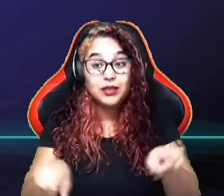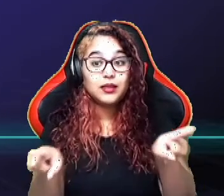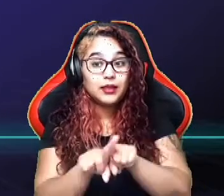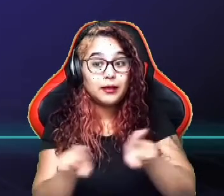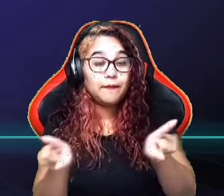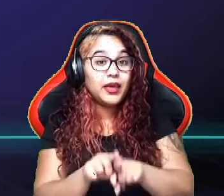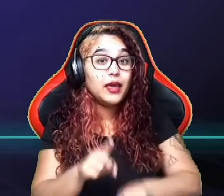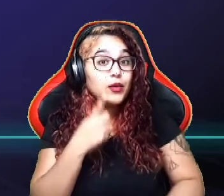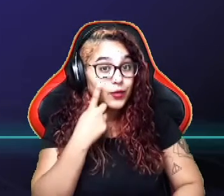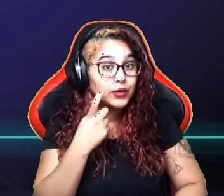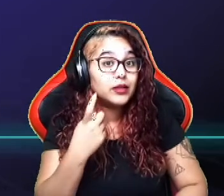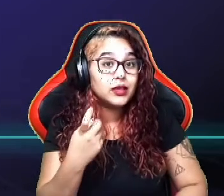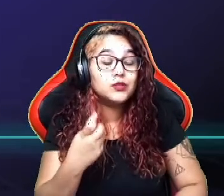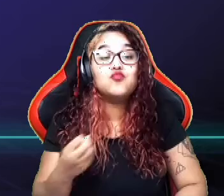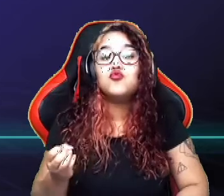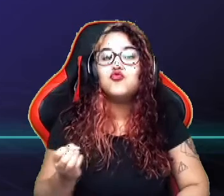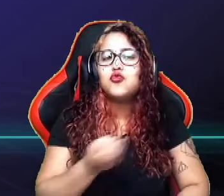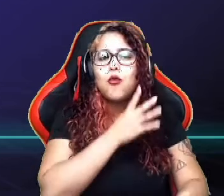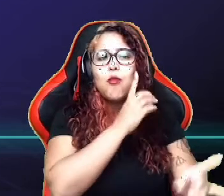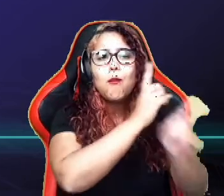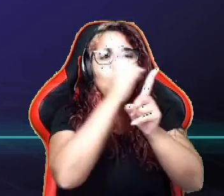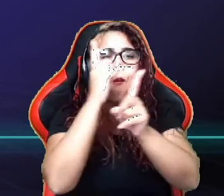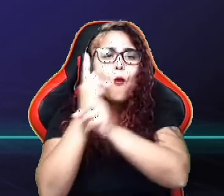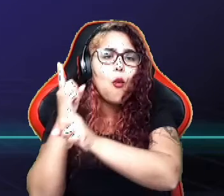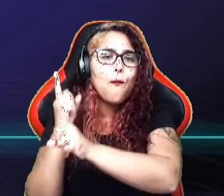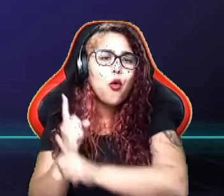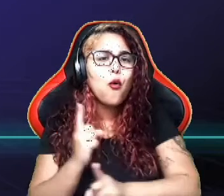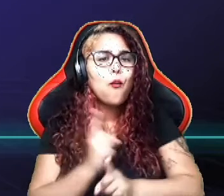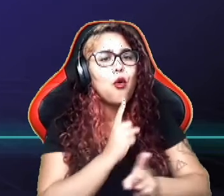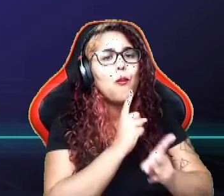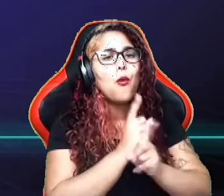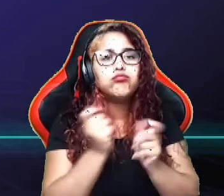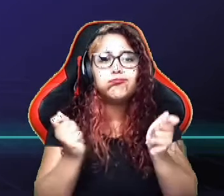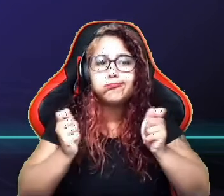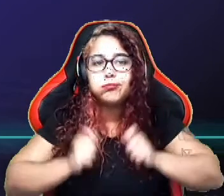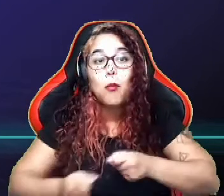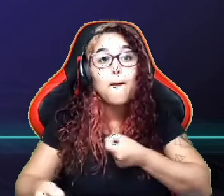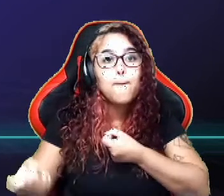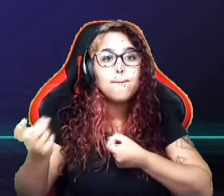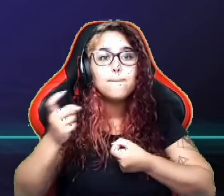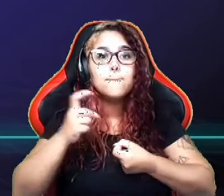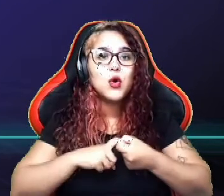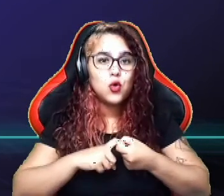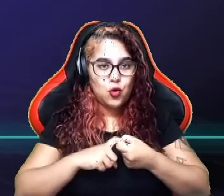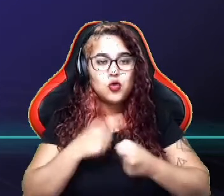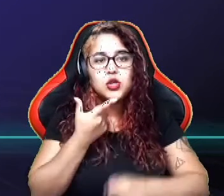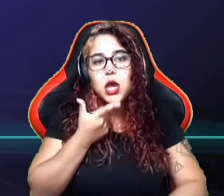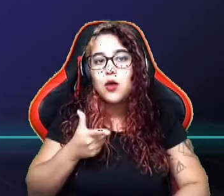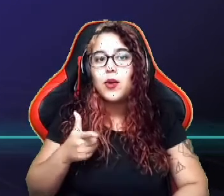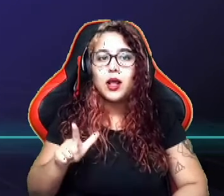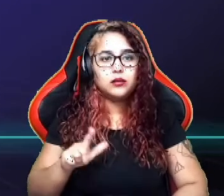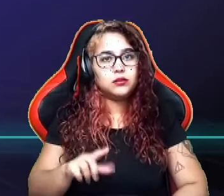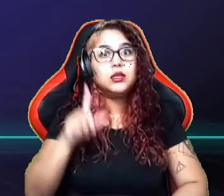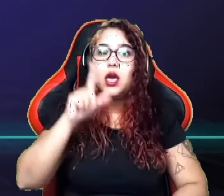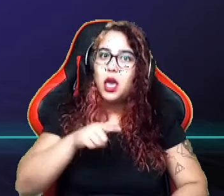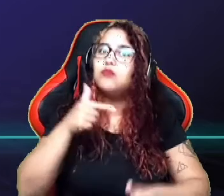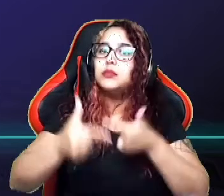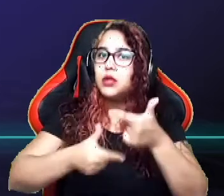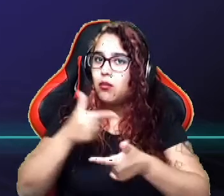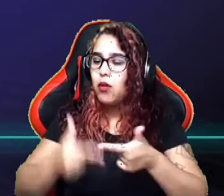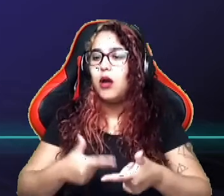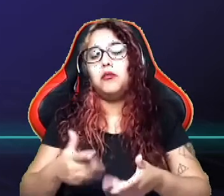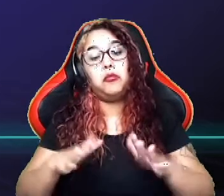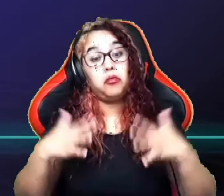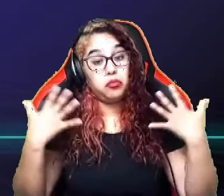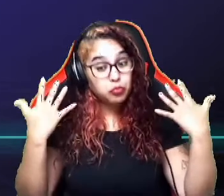the interest for new discoveries and recovery, which is